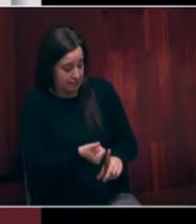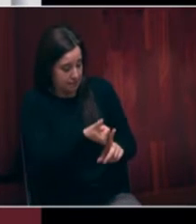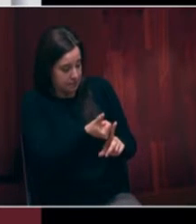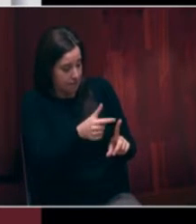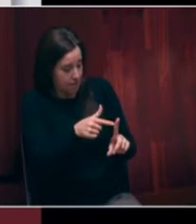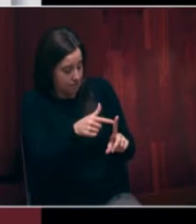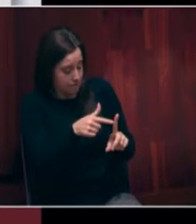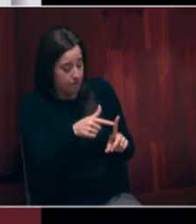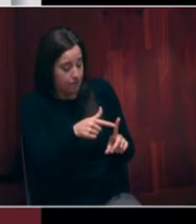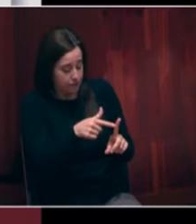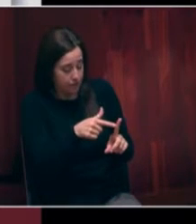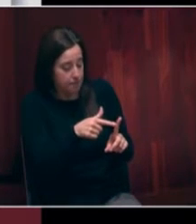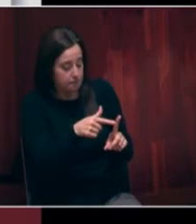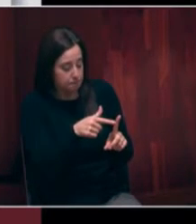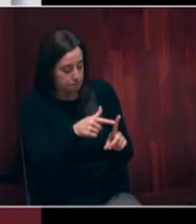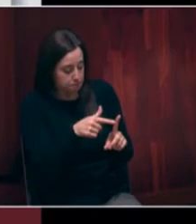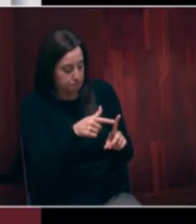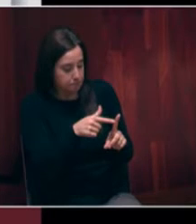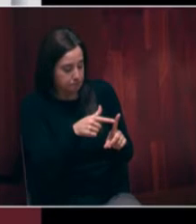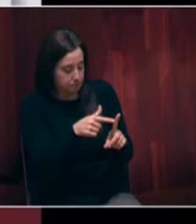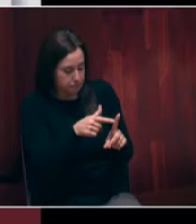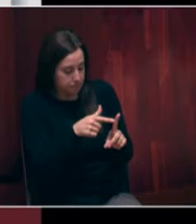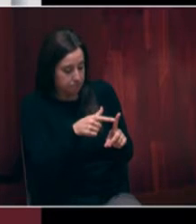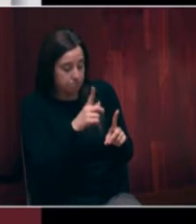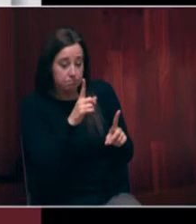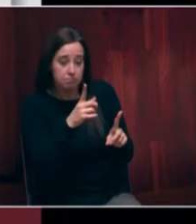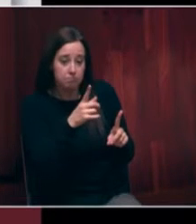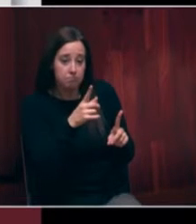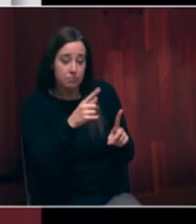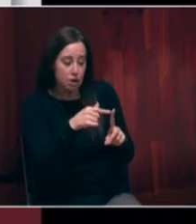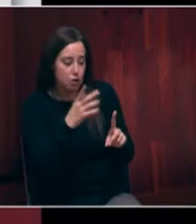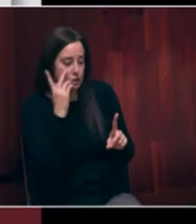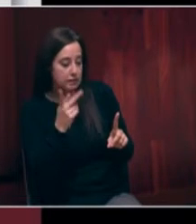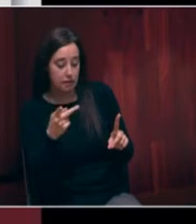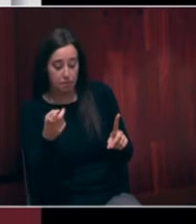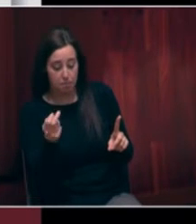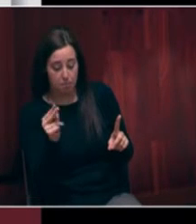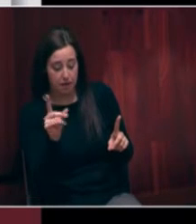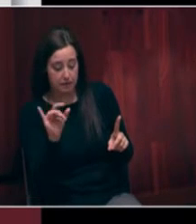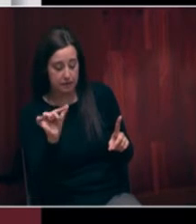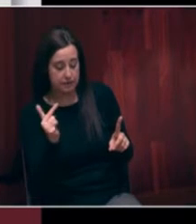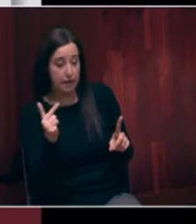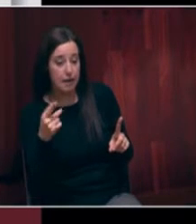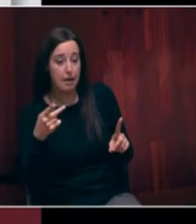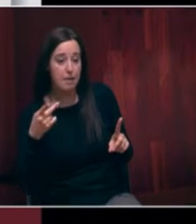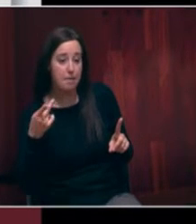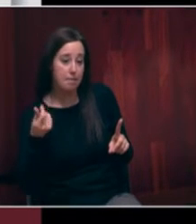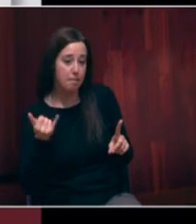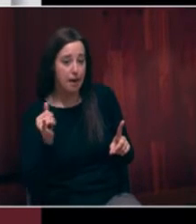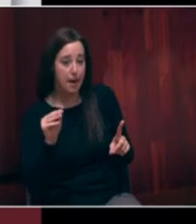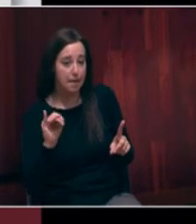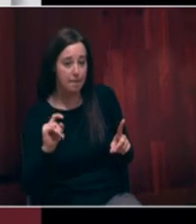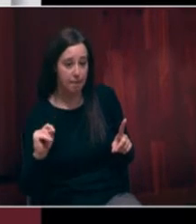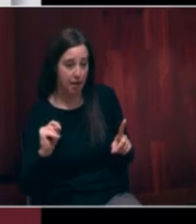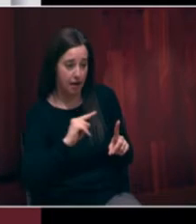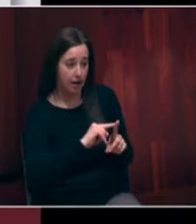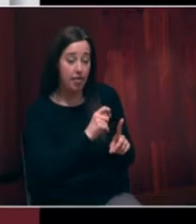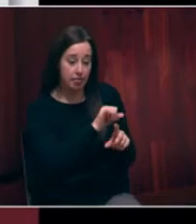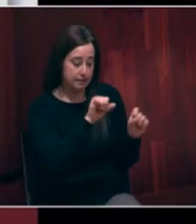saying, in the system, you're going to see I'm pending payment as my process for the course. And you're also going to get an email from the